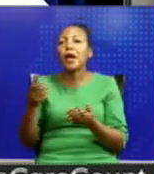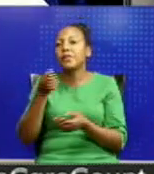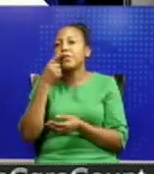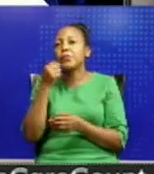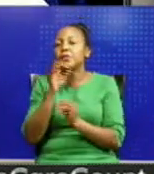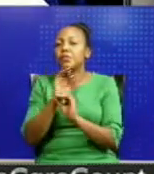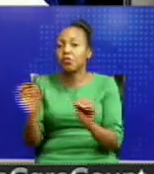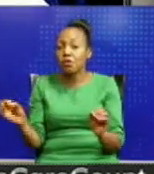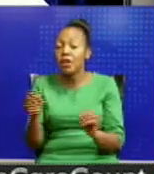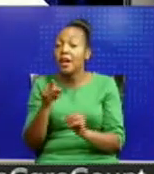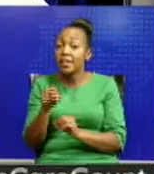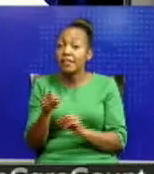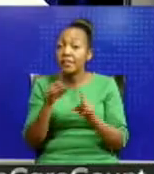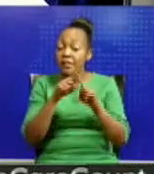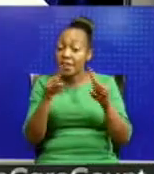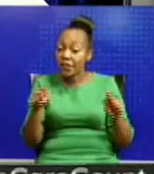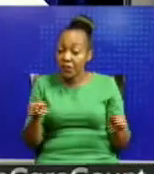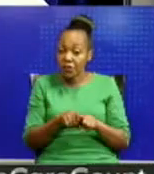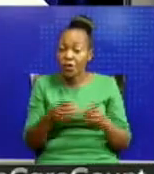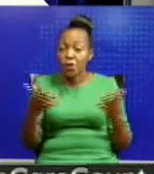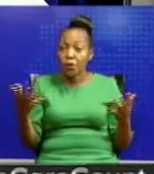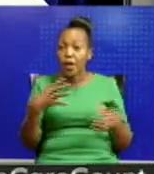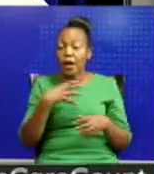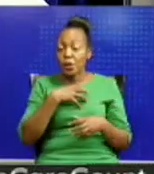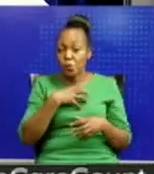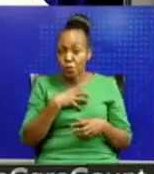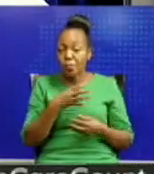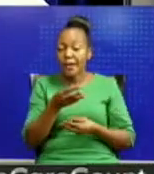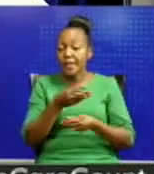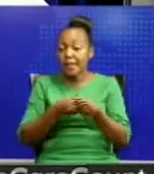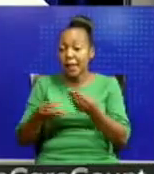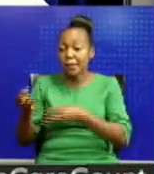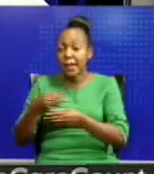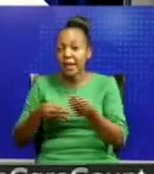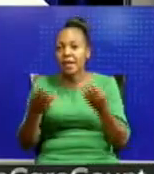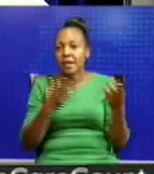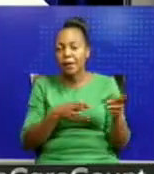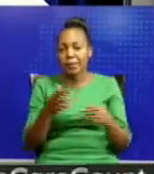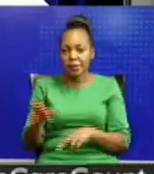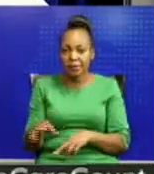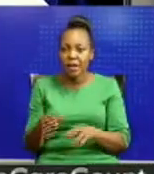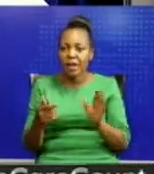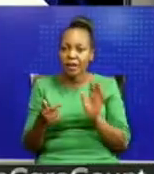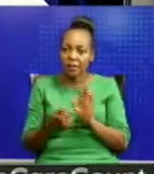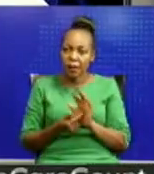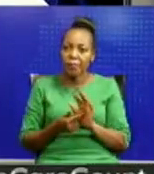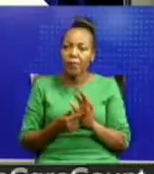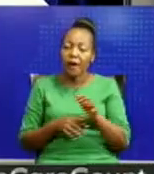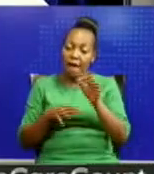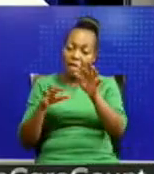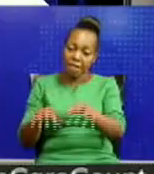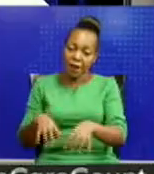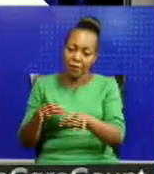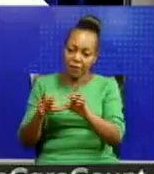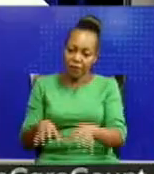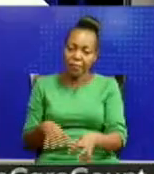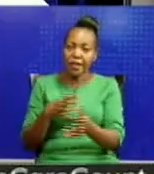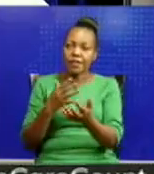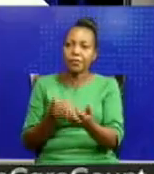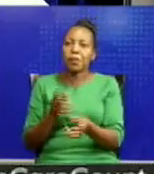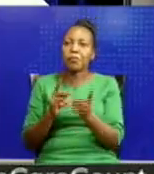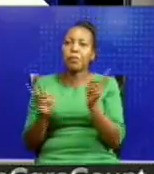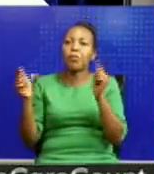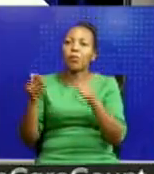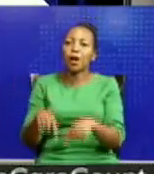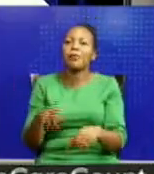the theory of labor supply insinuates. Mm. The firms expect laborers to